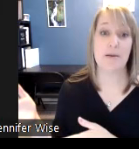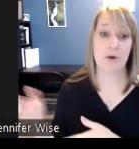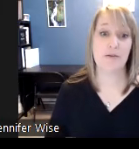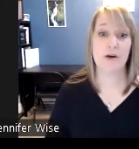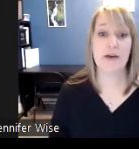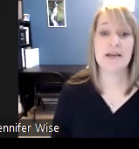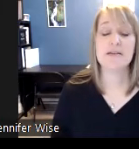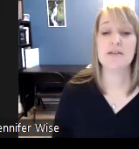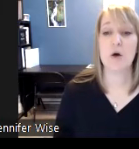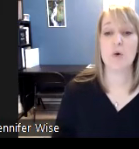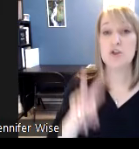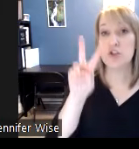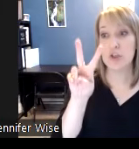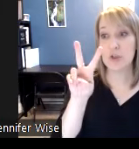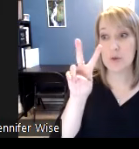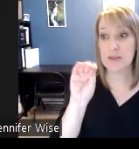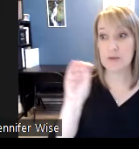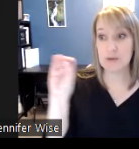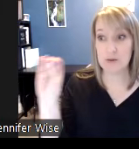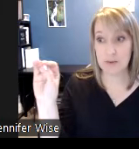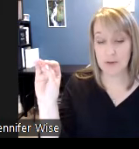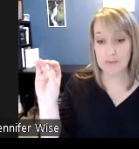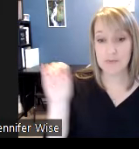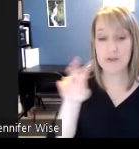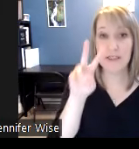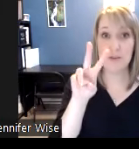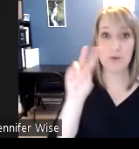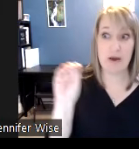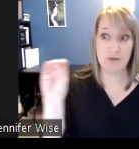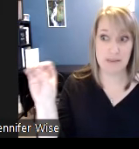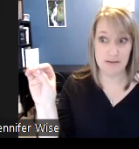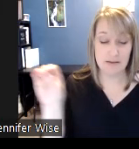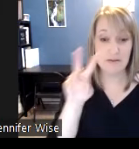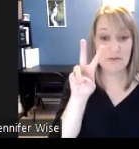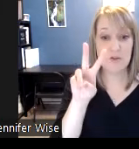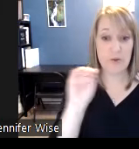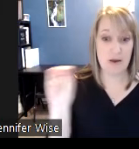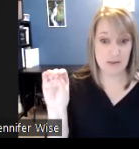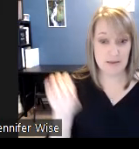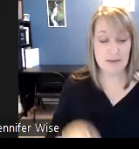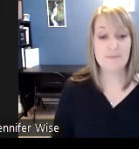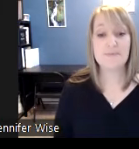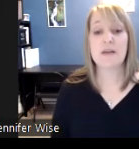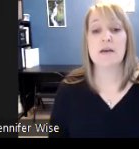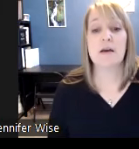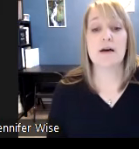number by number, okay? So 2000, all right? 2000.